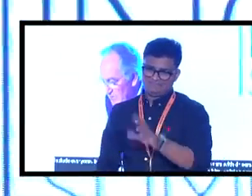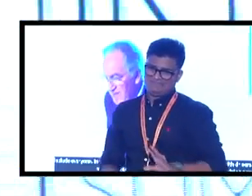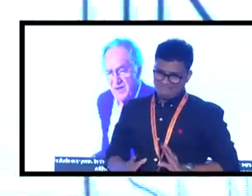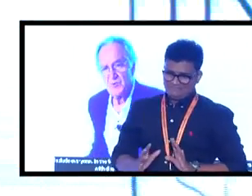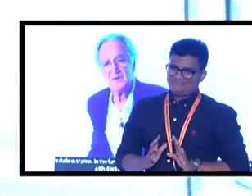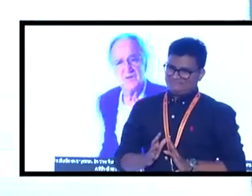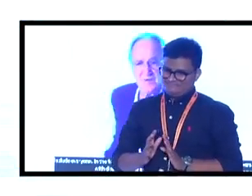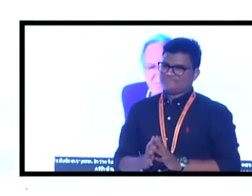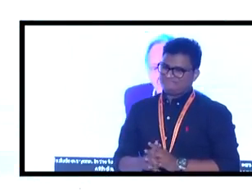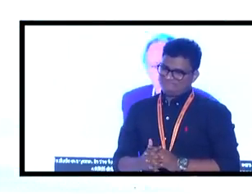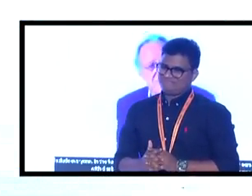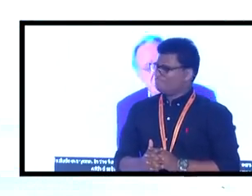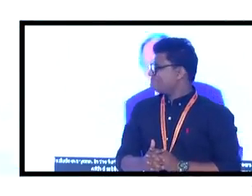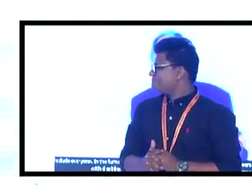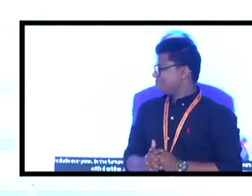So, we've got a lot of work to do.